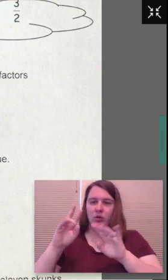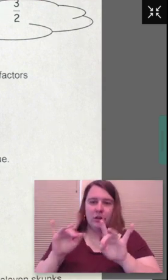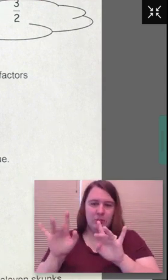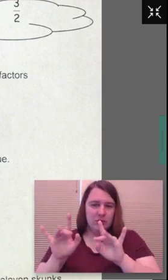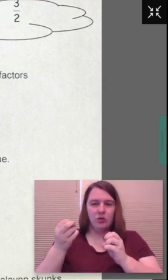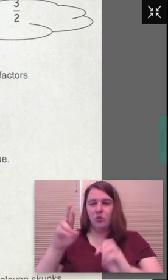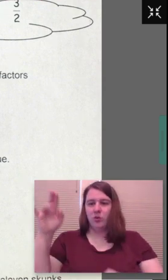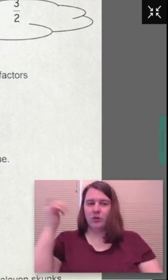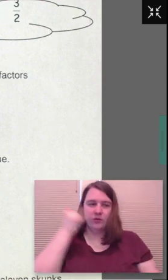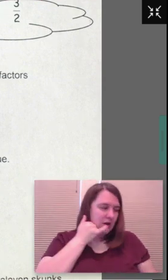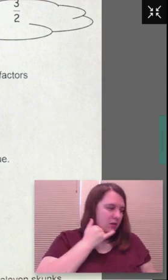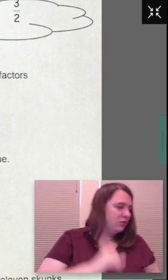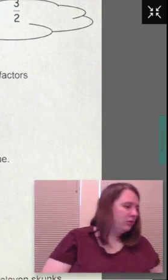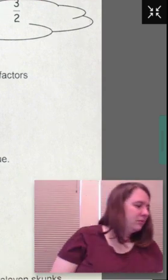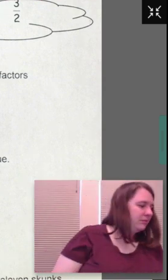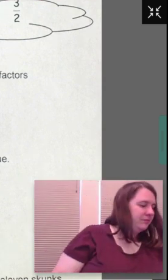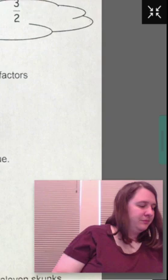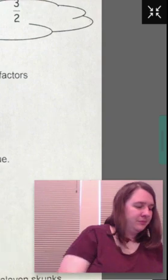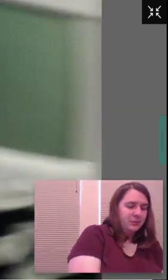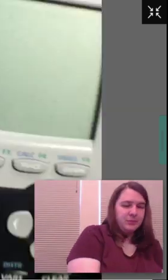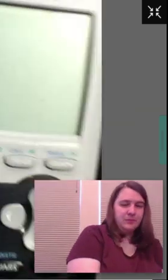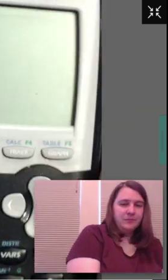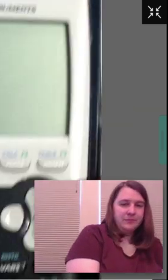calculator or computer or your phone.